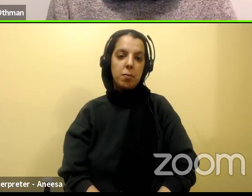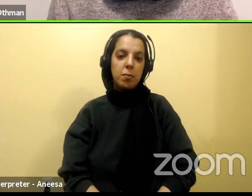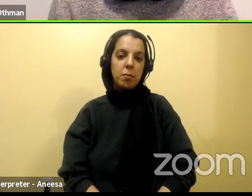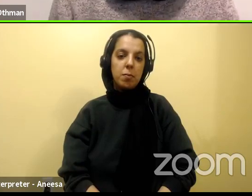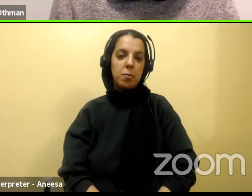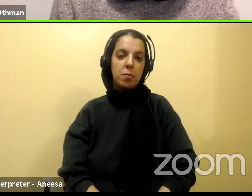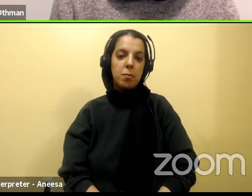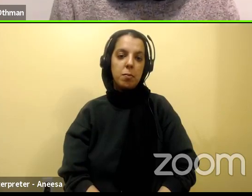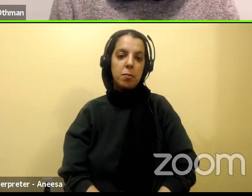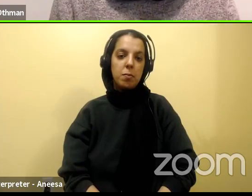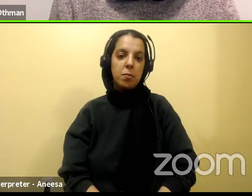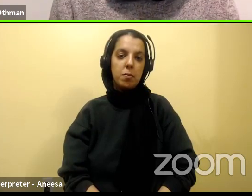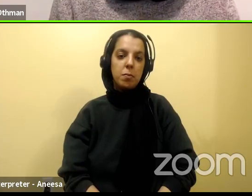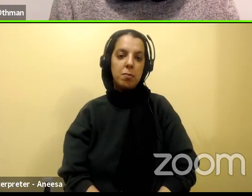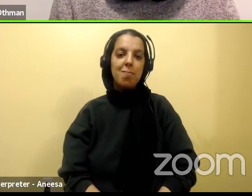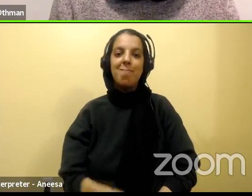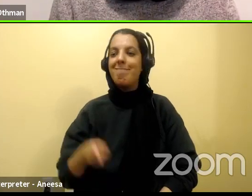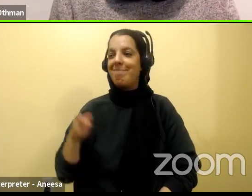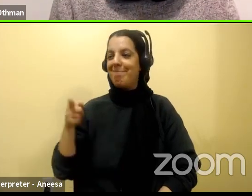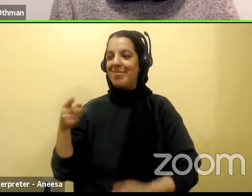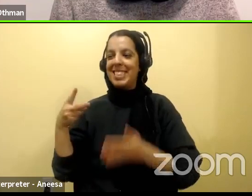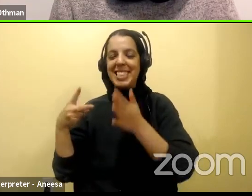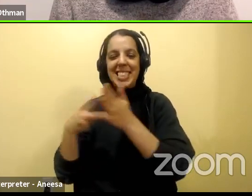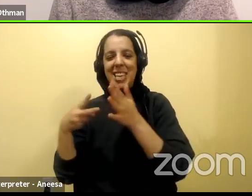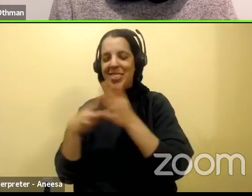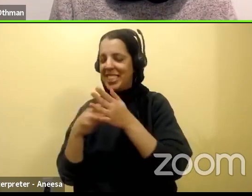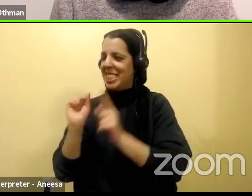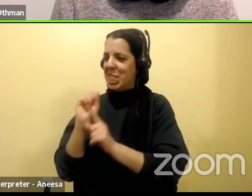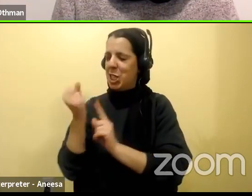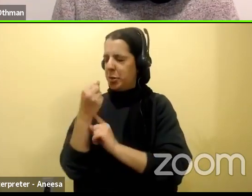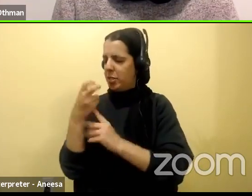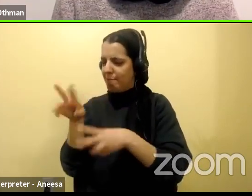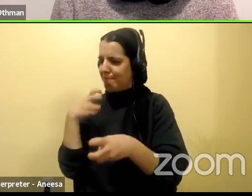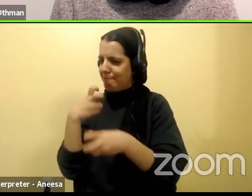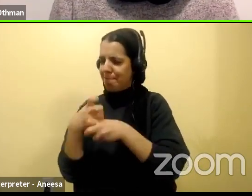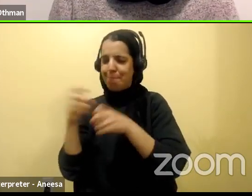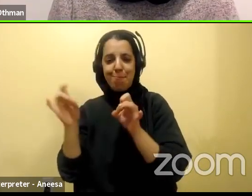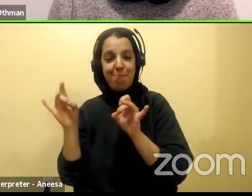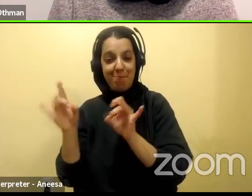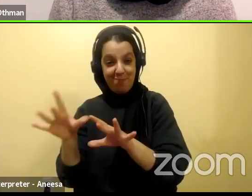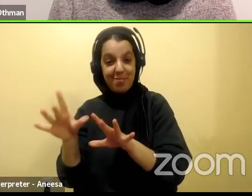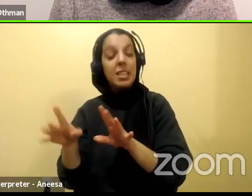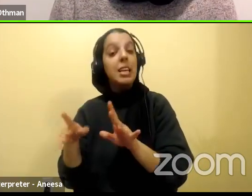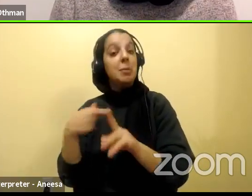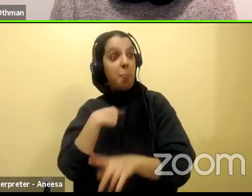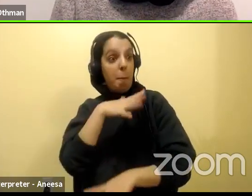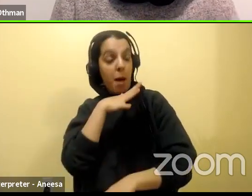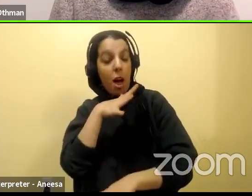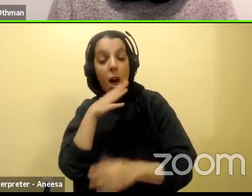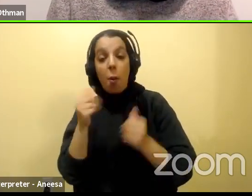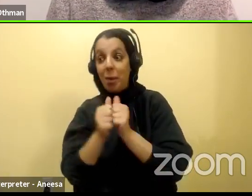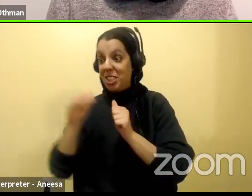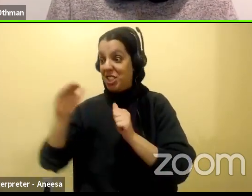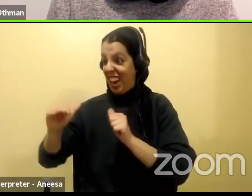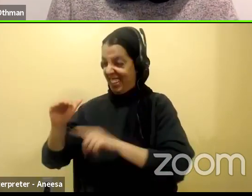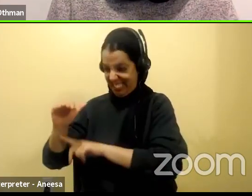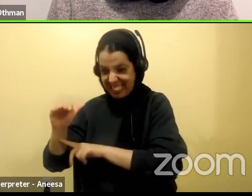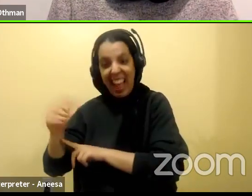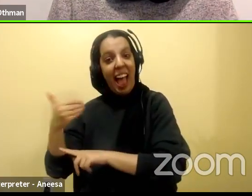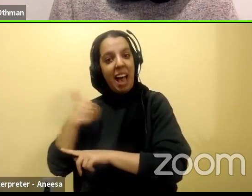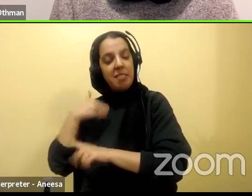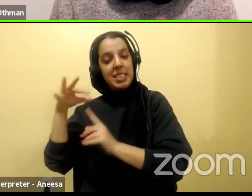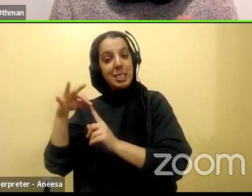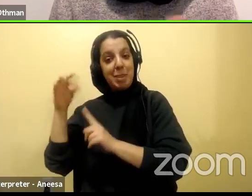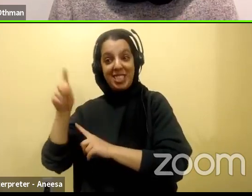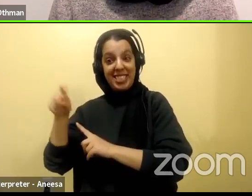So the situation was very difficult and harsh, especially being a mother who had a child with special needs. And it was